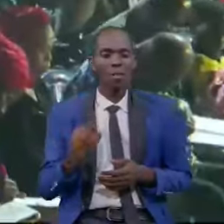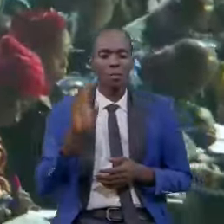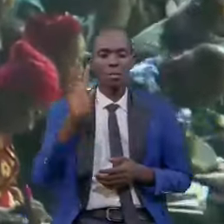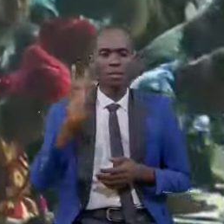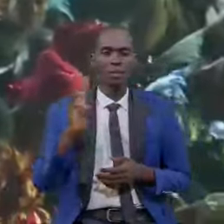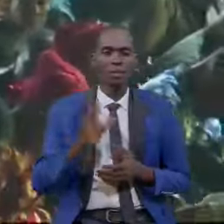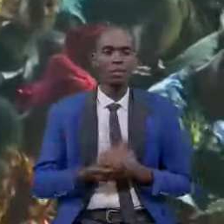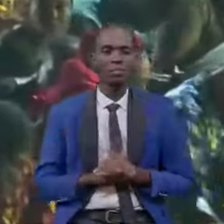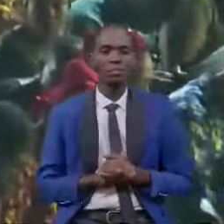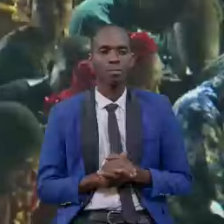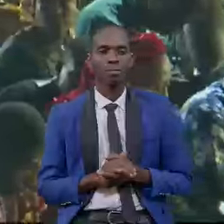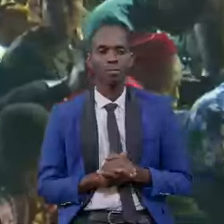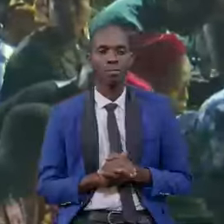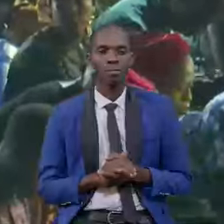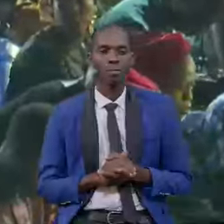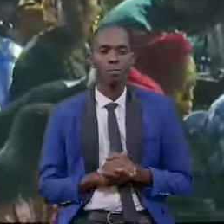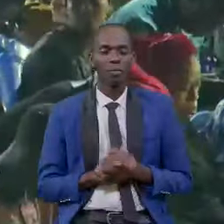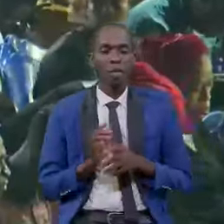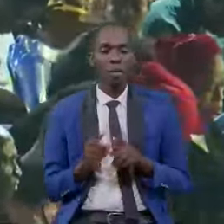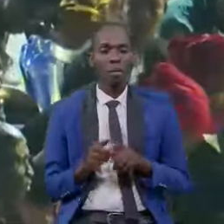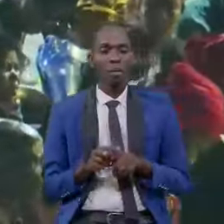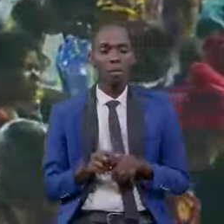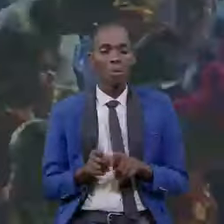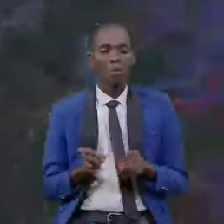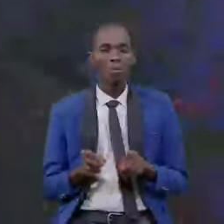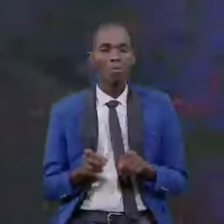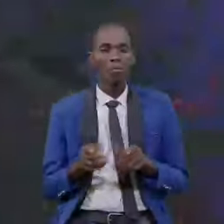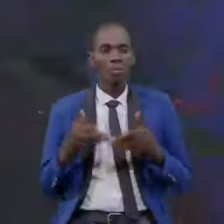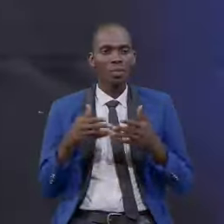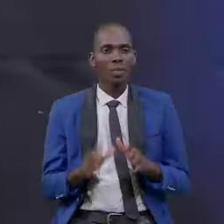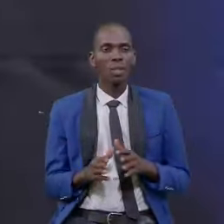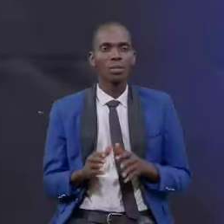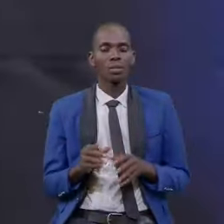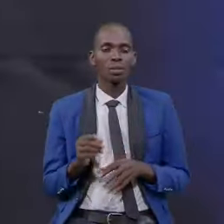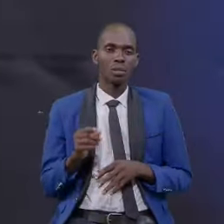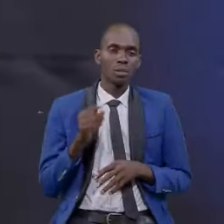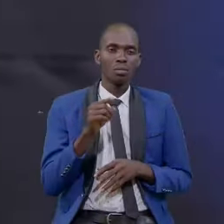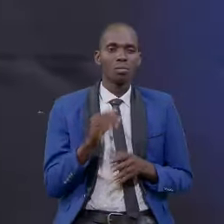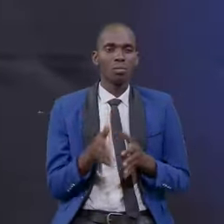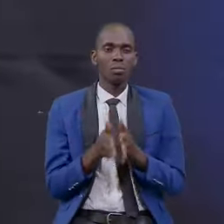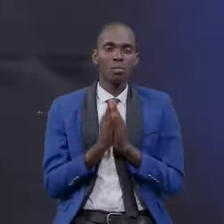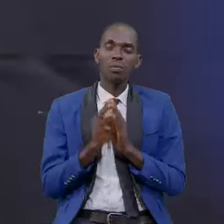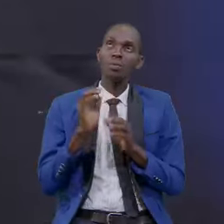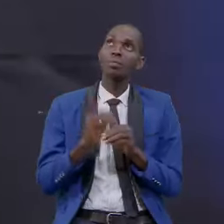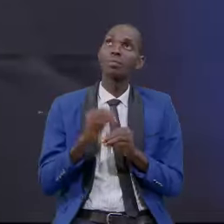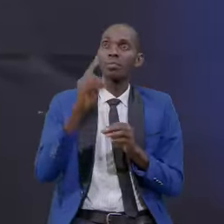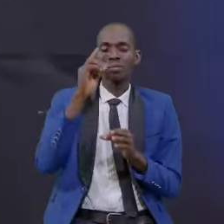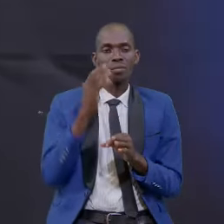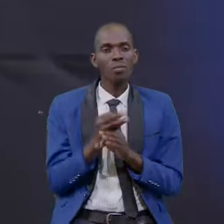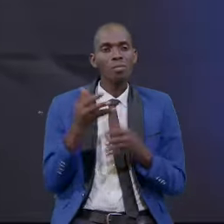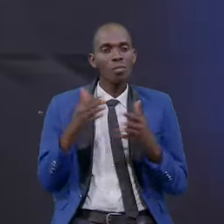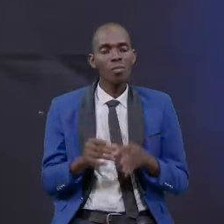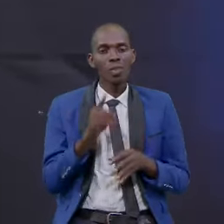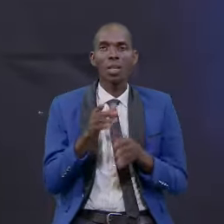verse 6, it says, but let him ask in faith. That's all. Let him ask